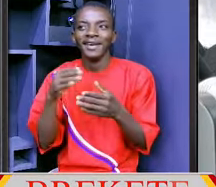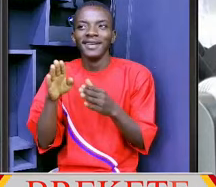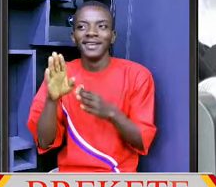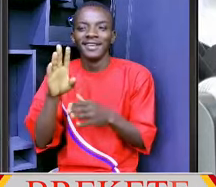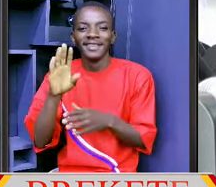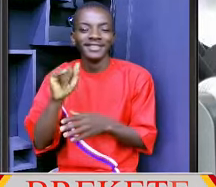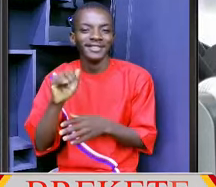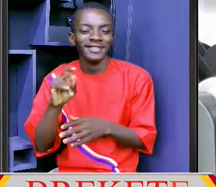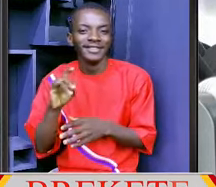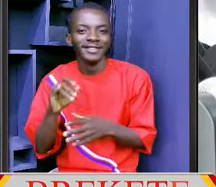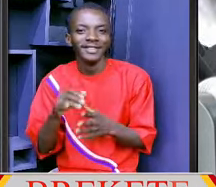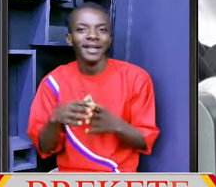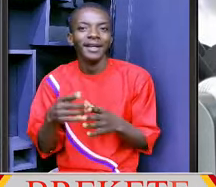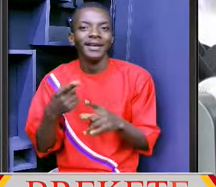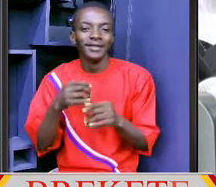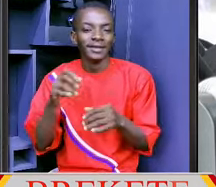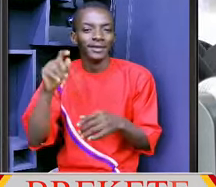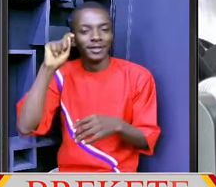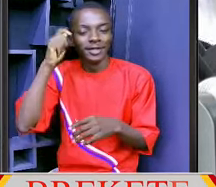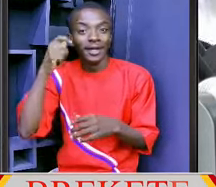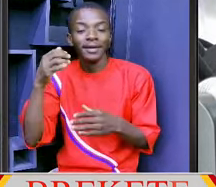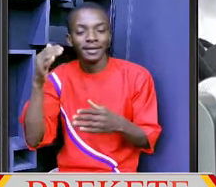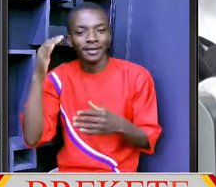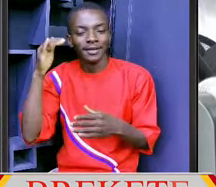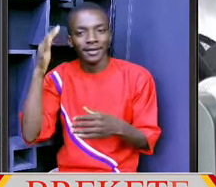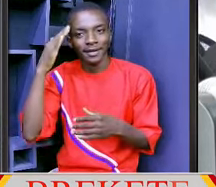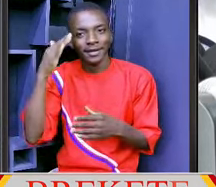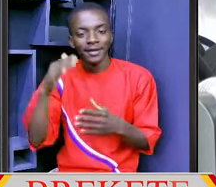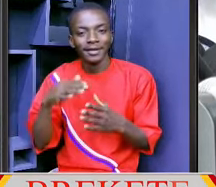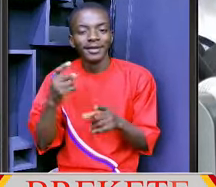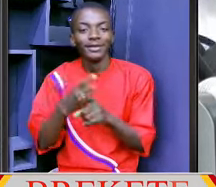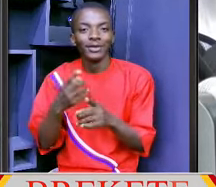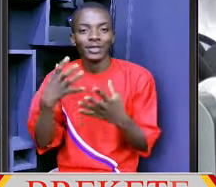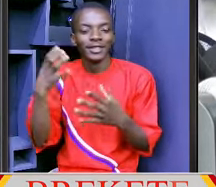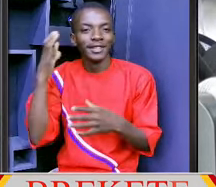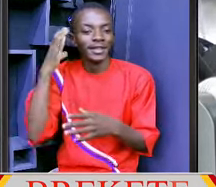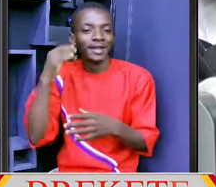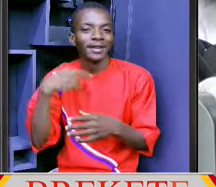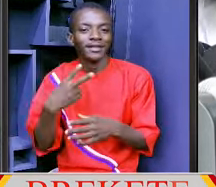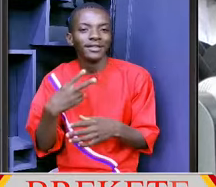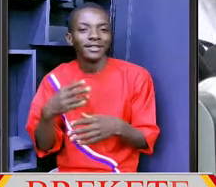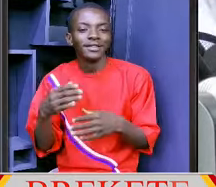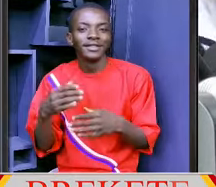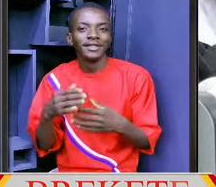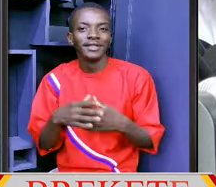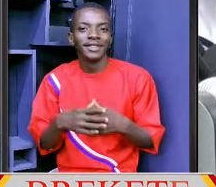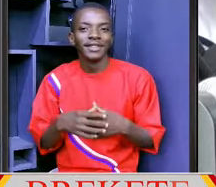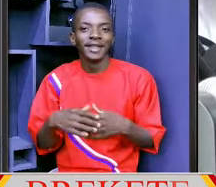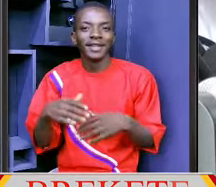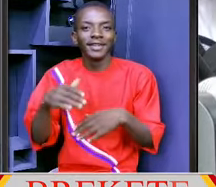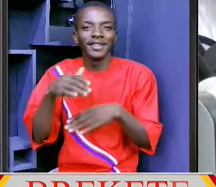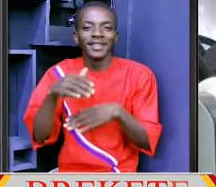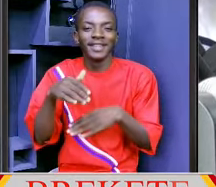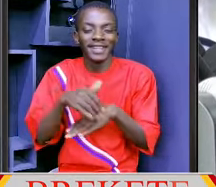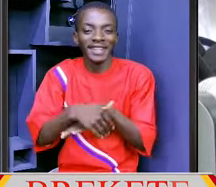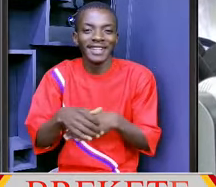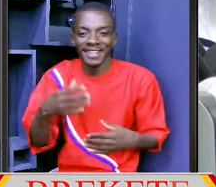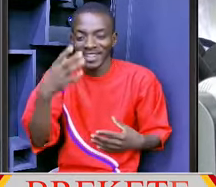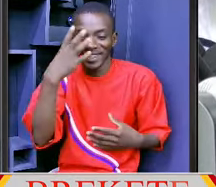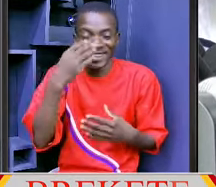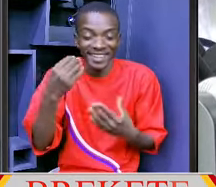Yes. I'm from Zaria. If they want to hear your voice. If night do sleep, they worry you